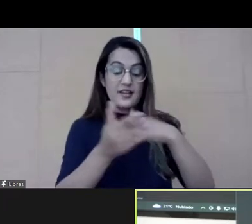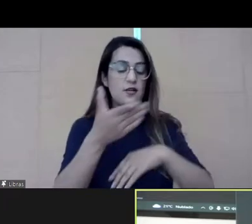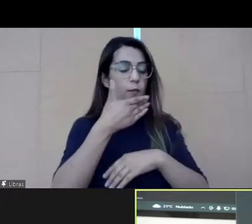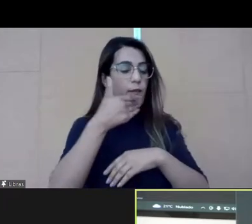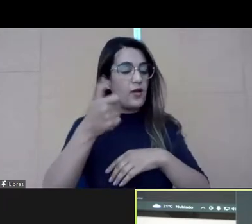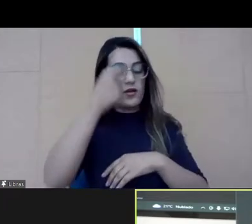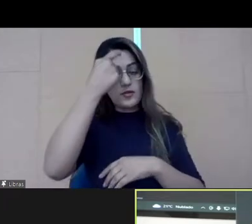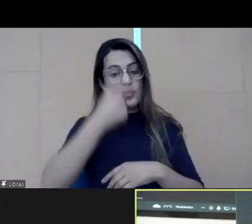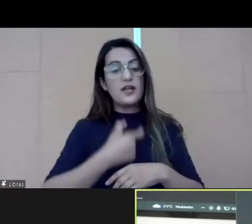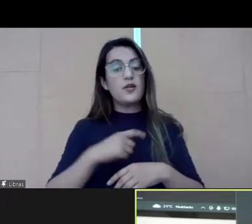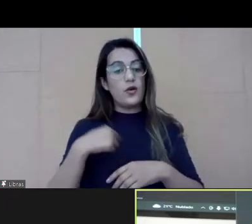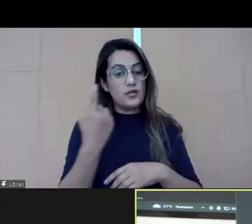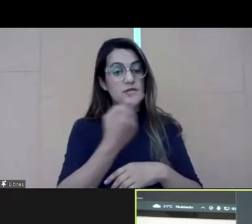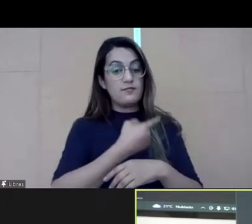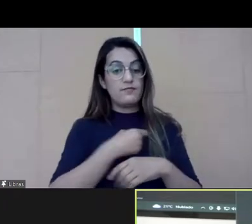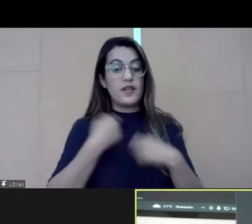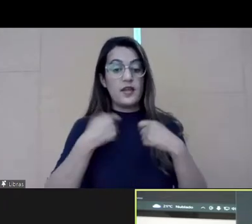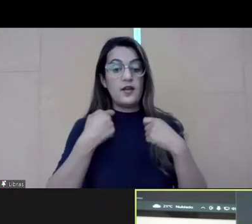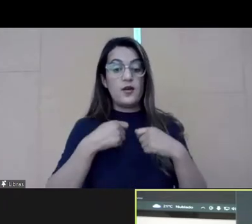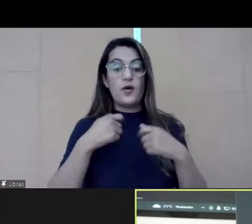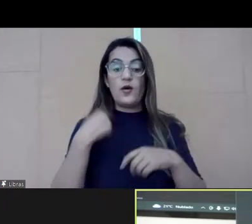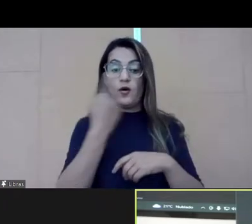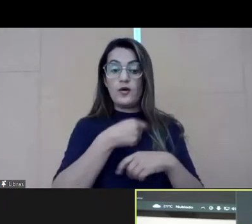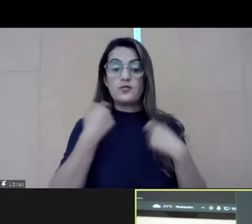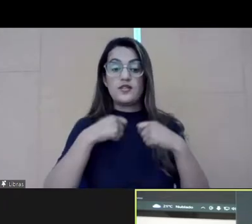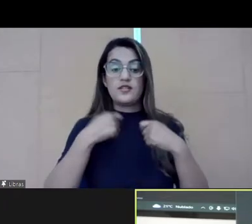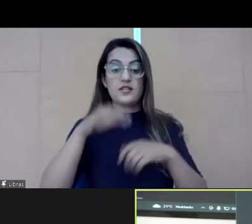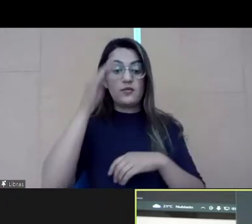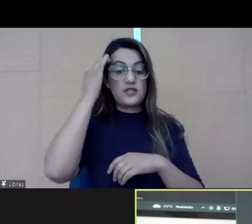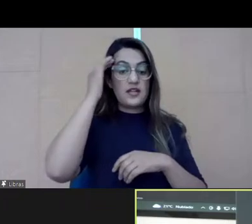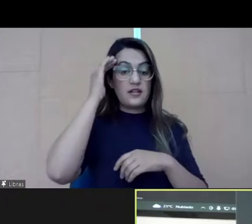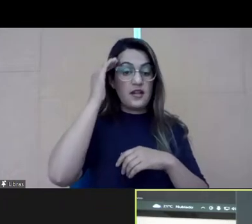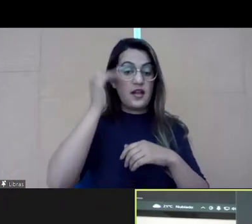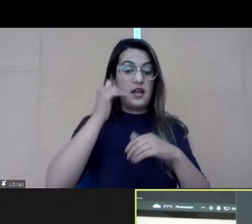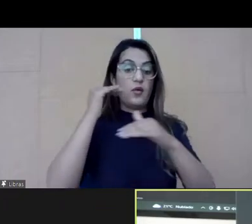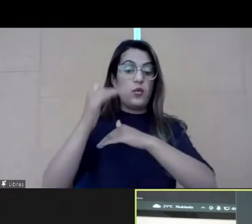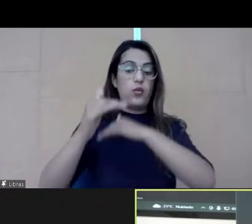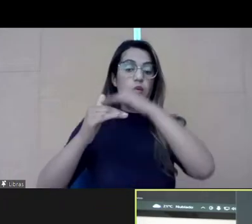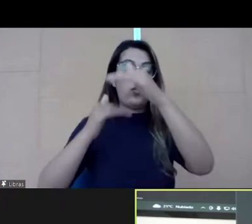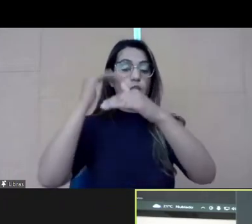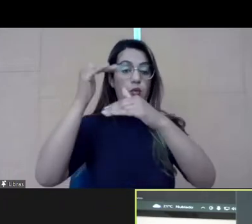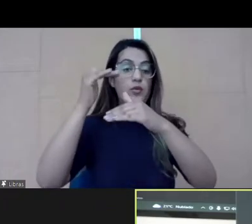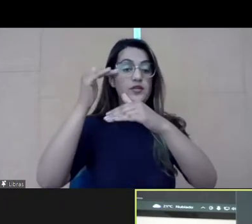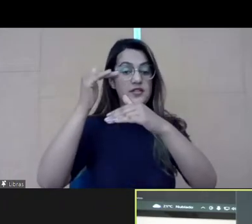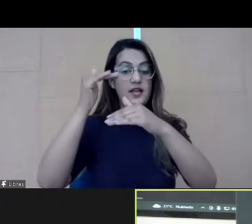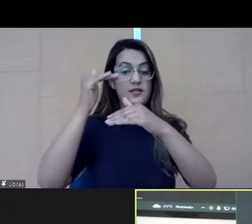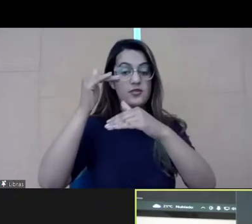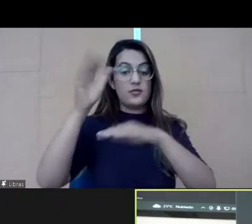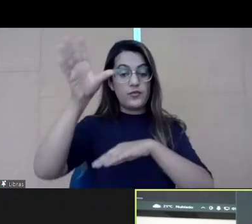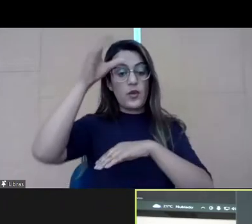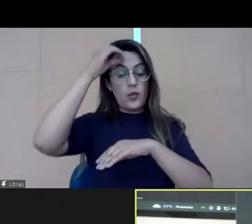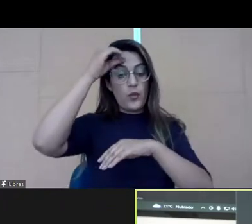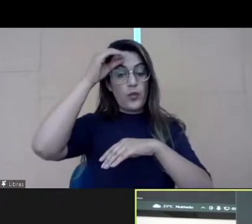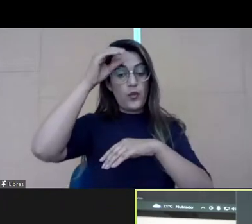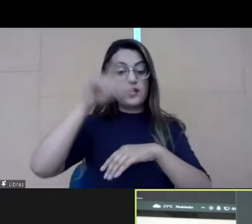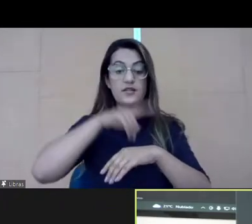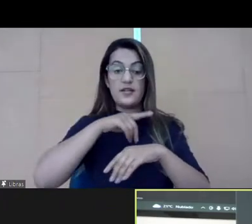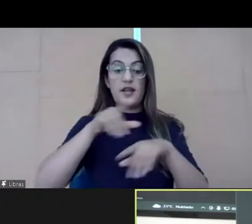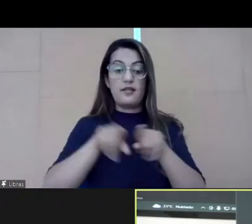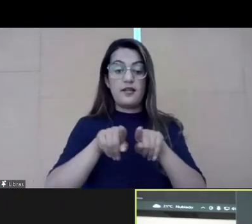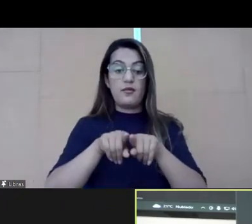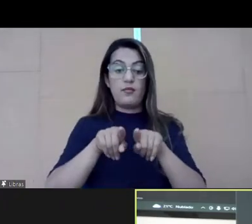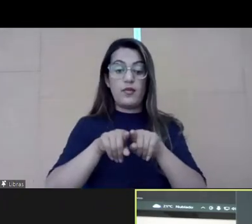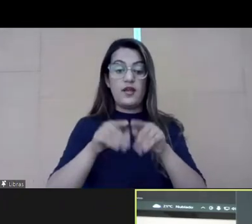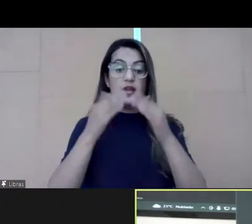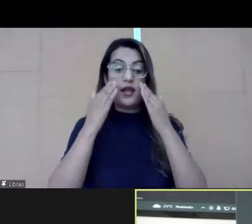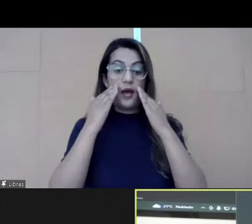their protagonism on the process. So, Nadia, once again, I just want to present you for all the participants over here